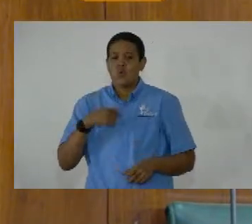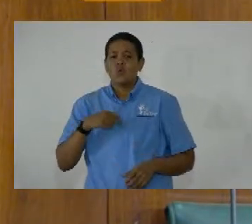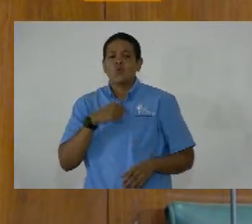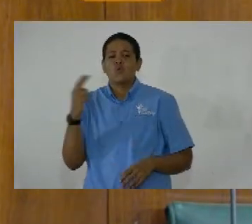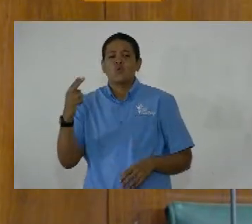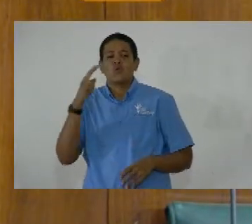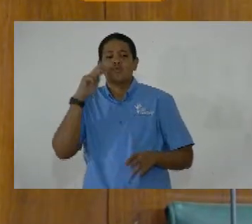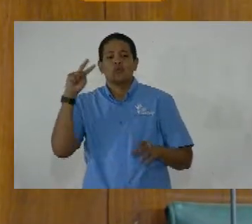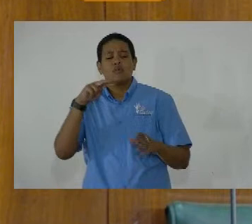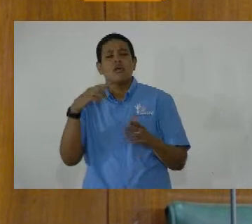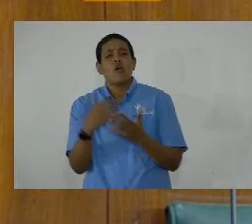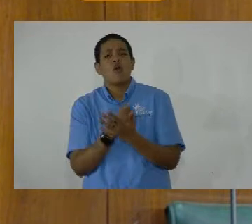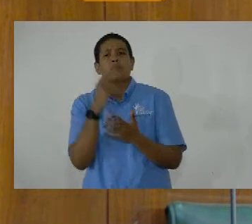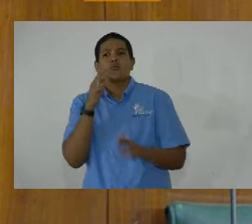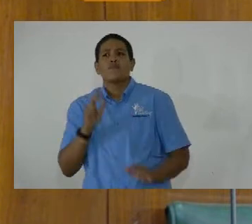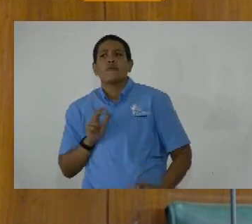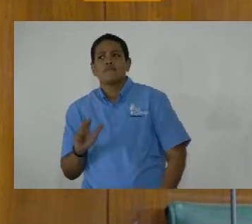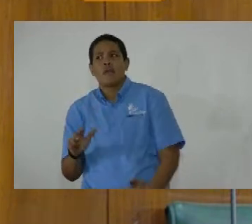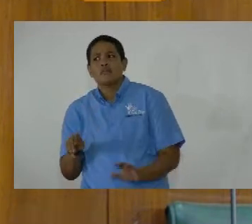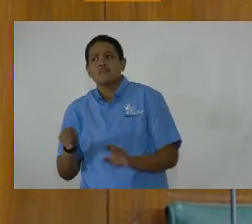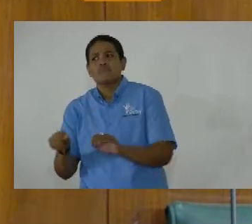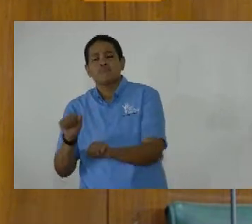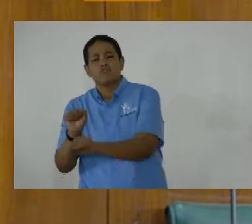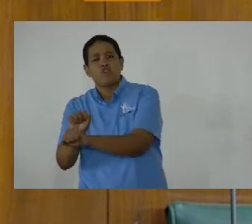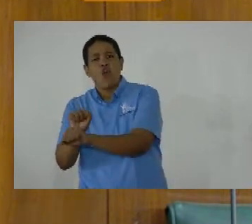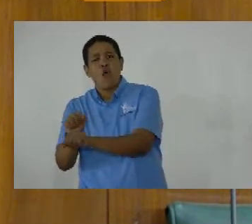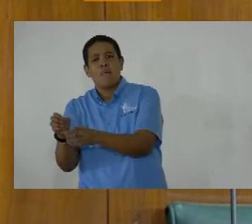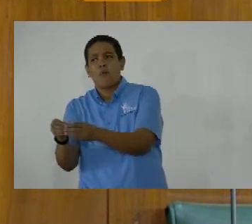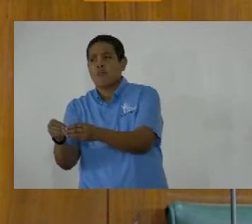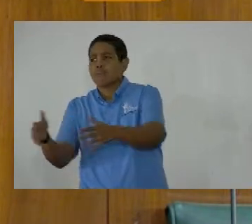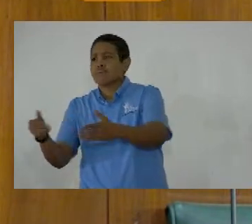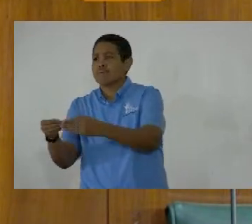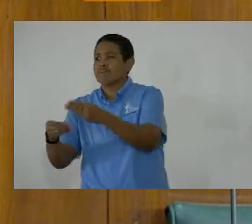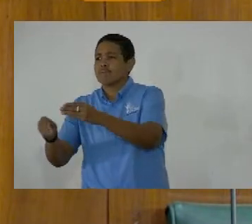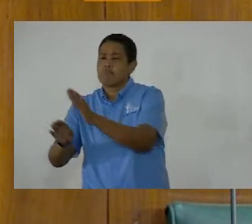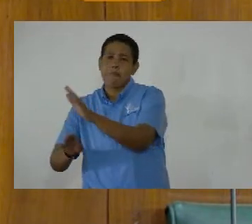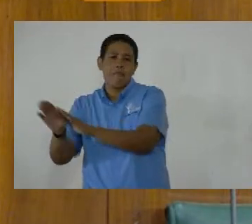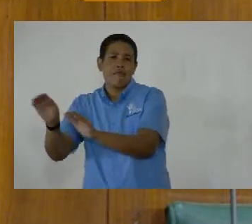an opportunity for investment, jobs, and economic growth.